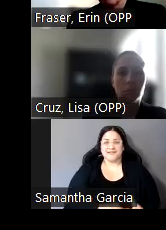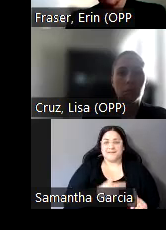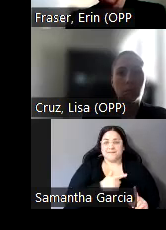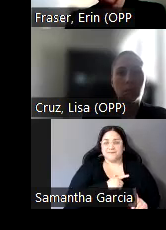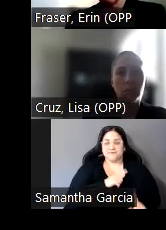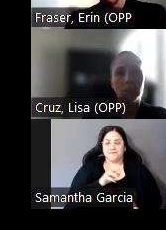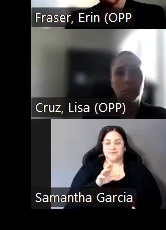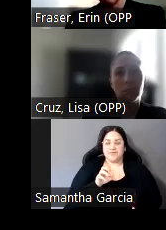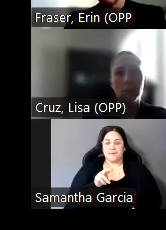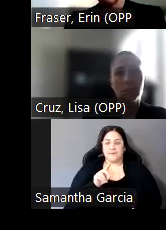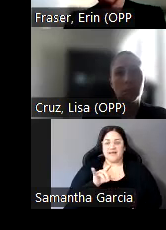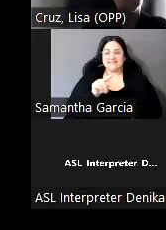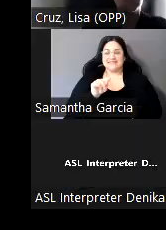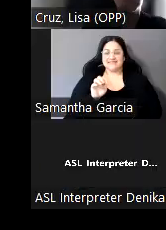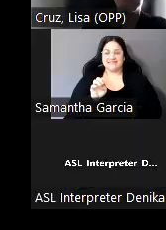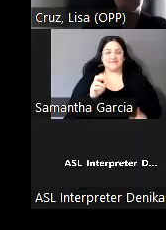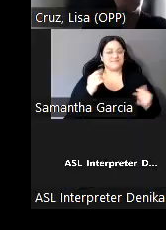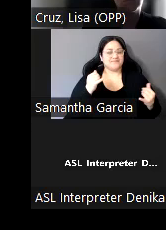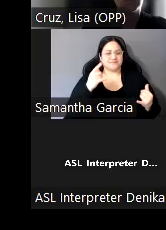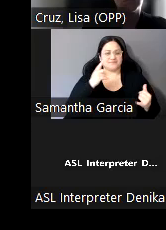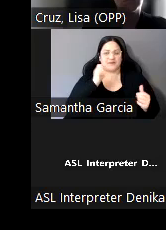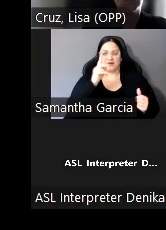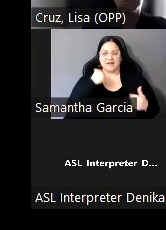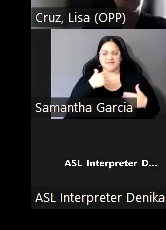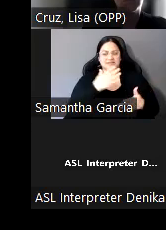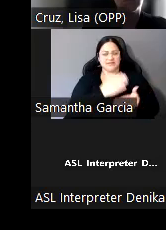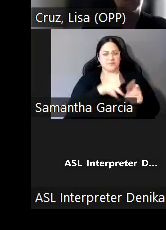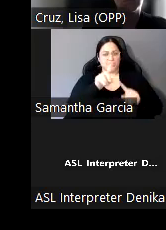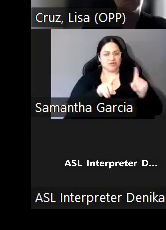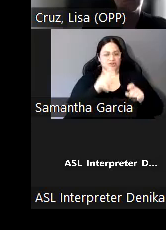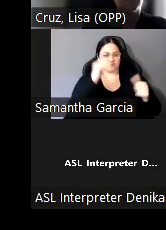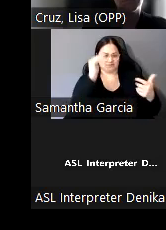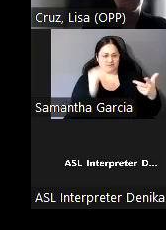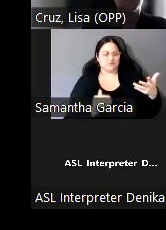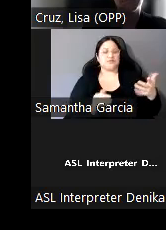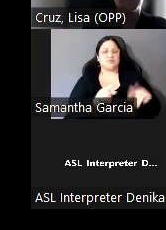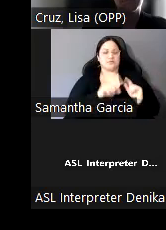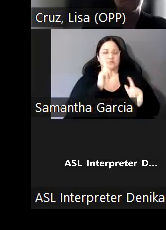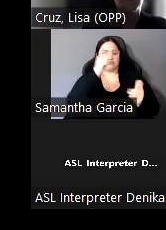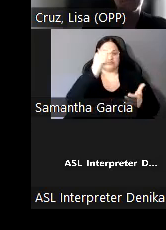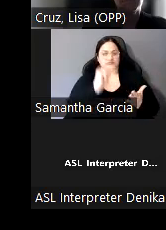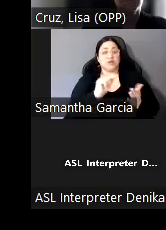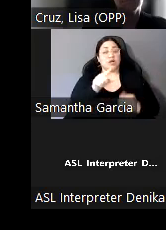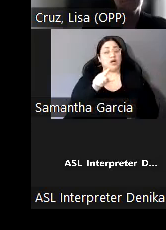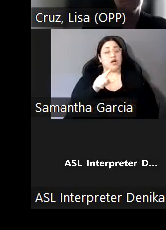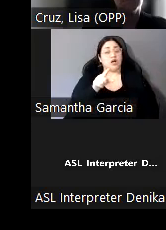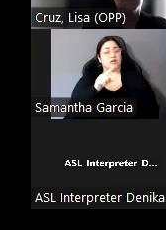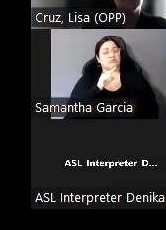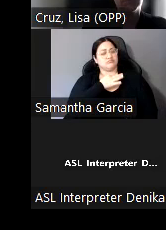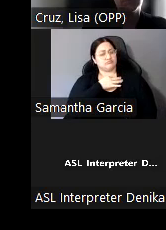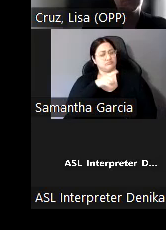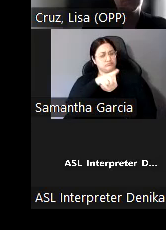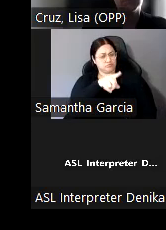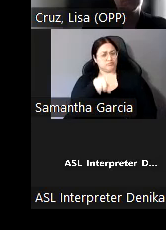a few. So there's an interesting one, and I'm not sure actually of that answer. If somebody's asking, do you also investigate things that have to do